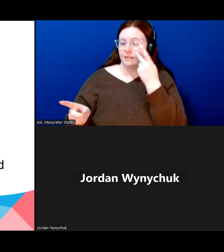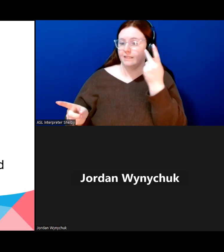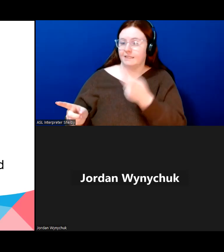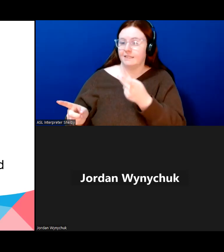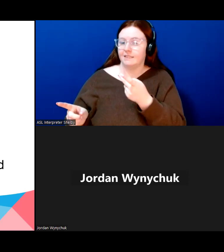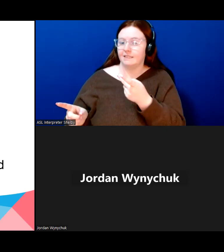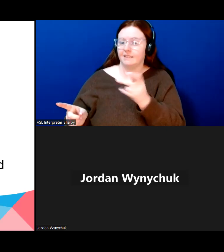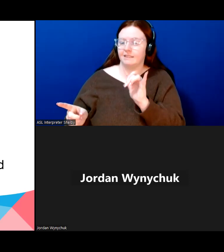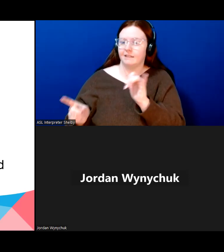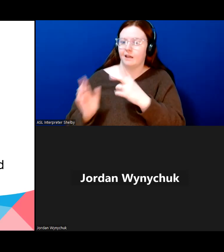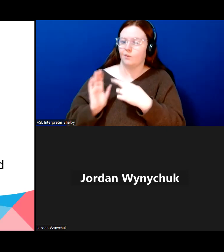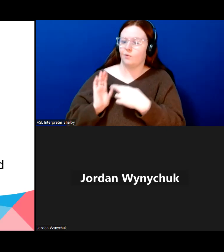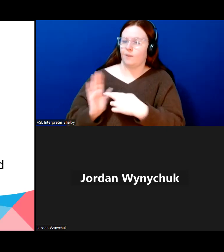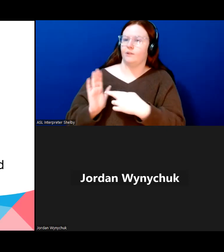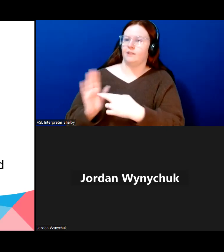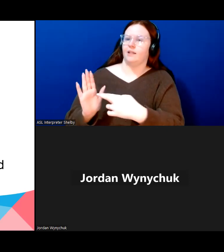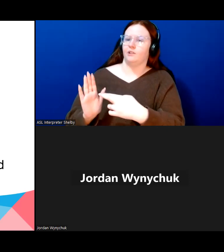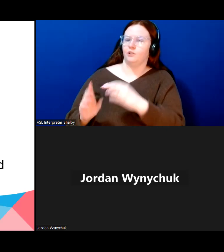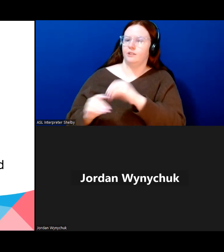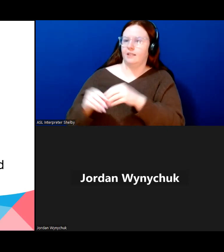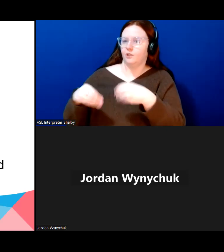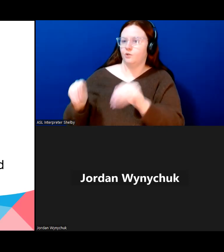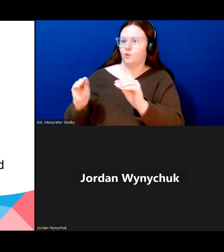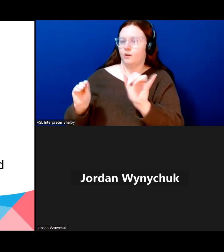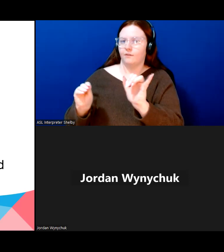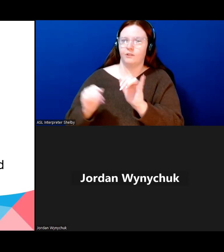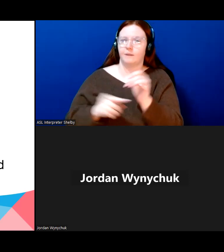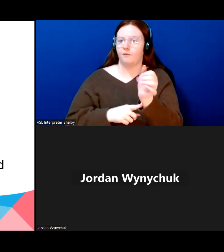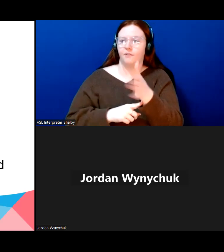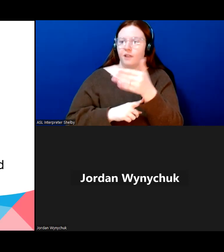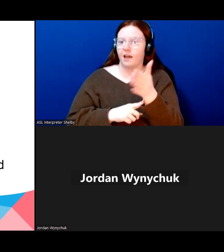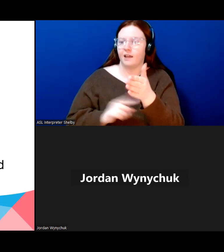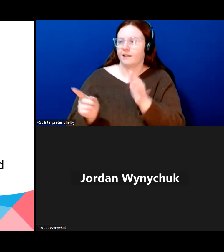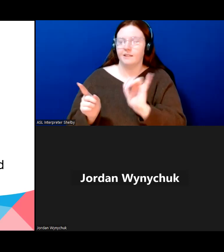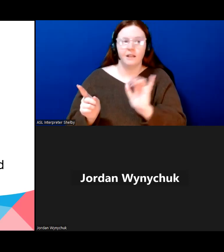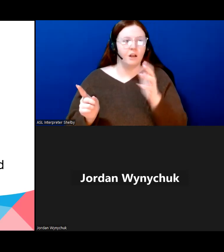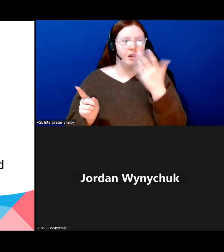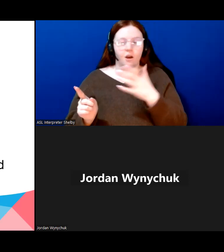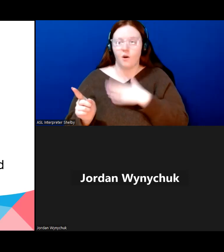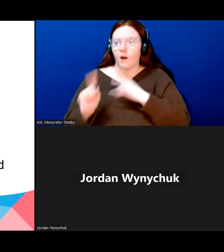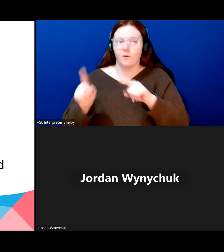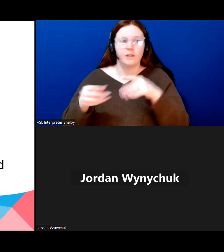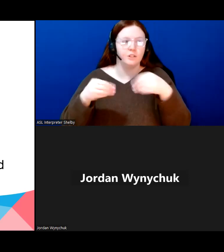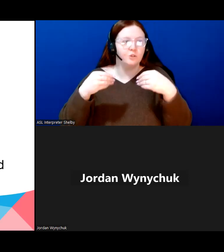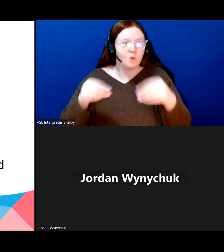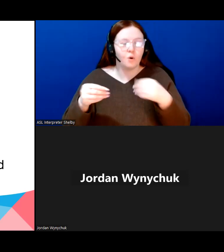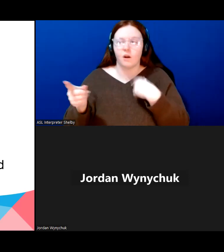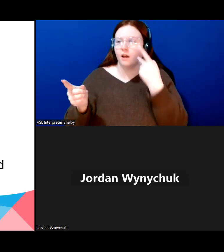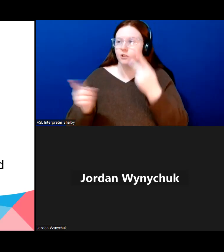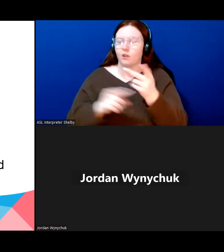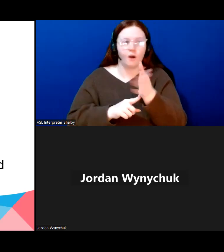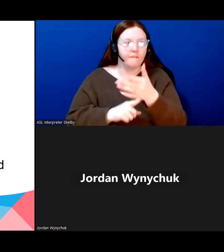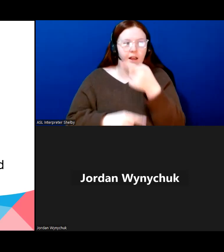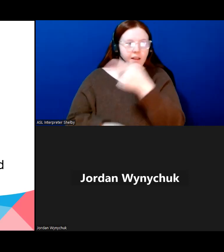like representation in a store like a pride flag, he's like, oh my God, Lee, I went to this store and it has a pride